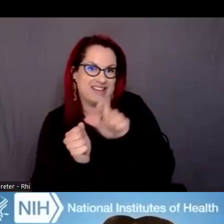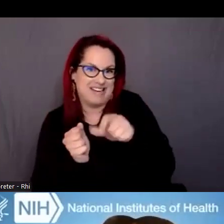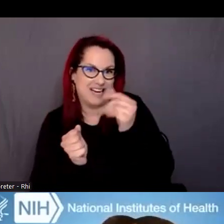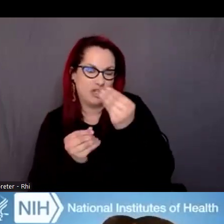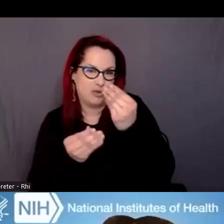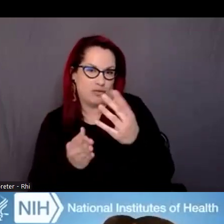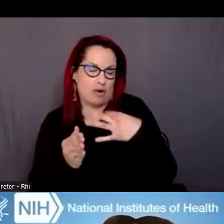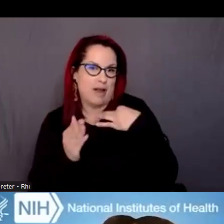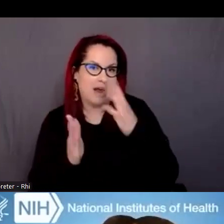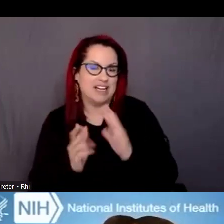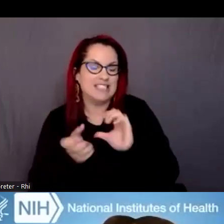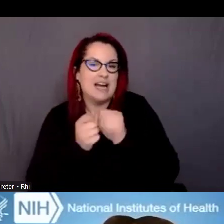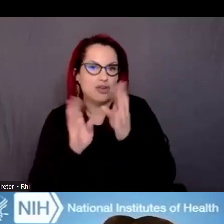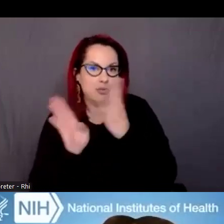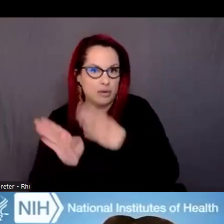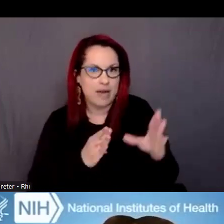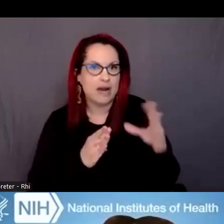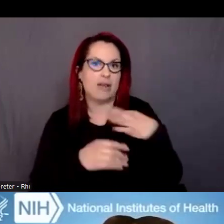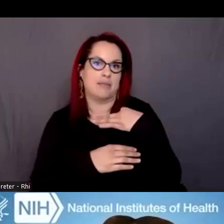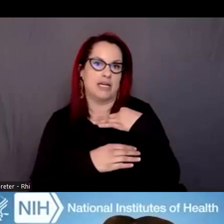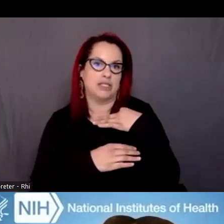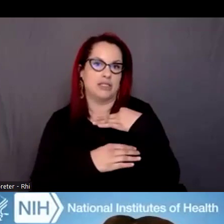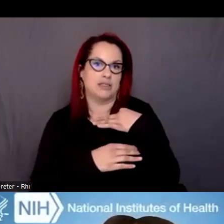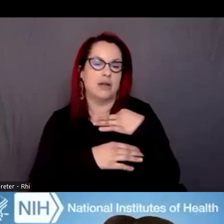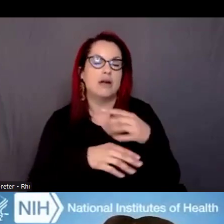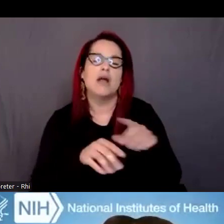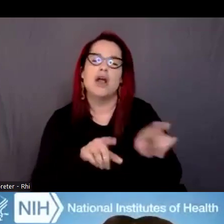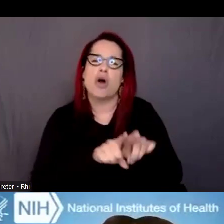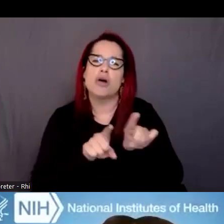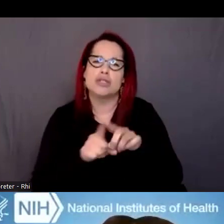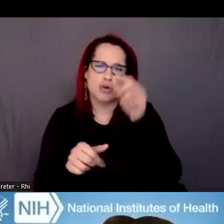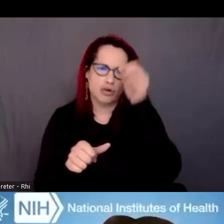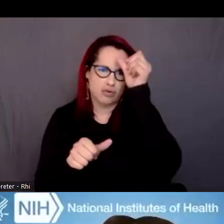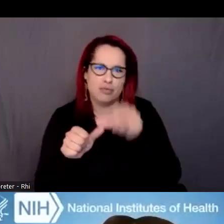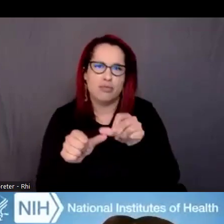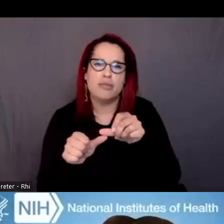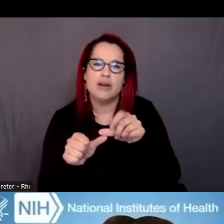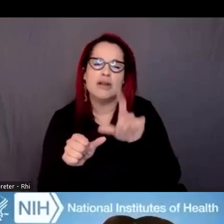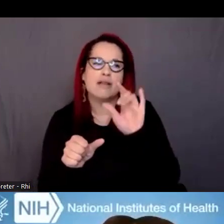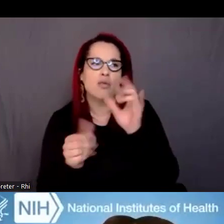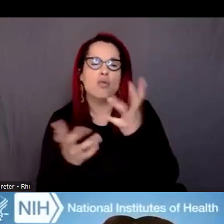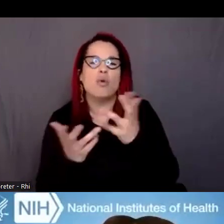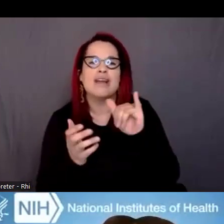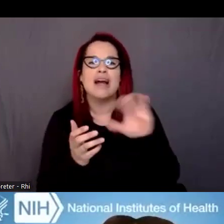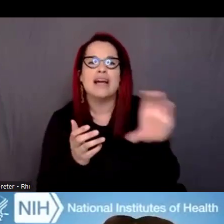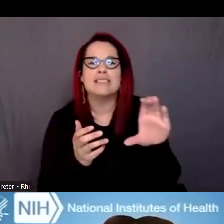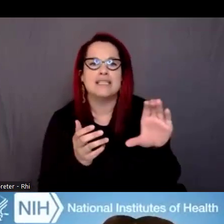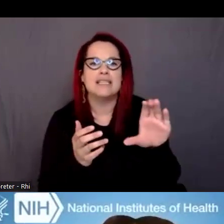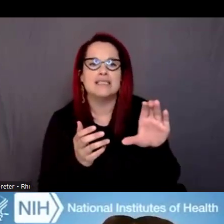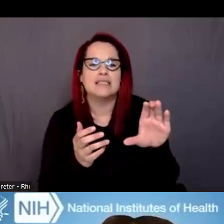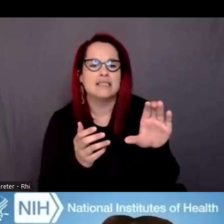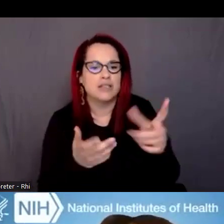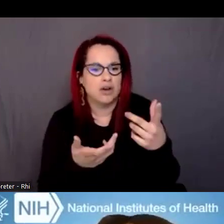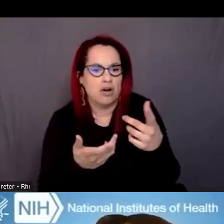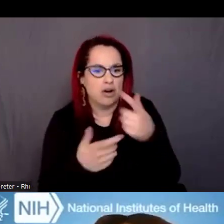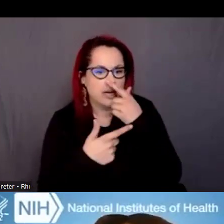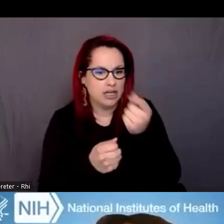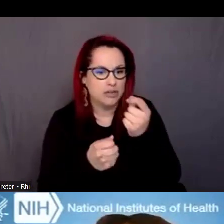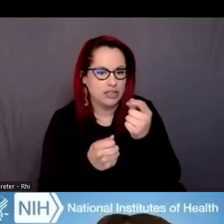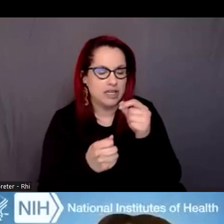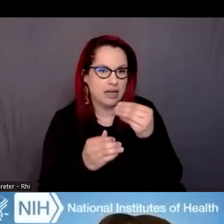the applications and keeping in mind what the IC is interested in funding?